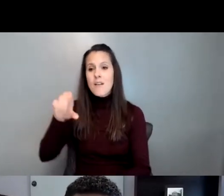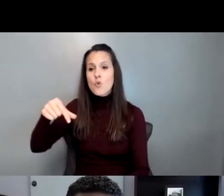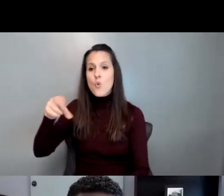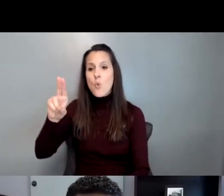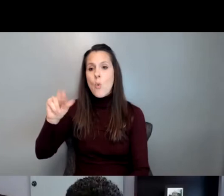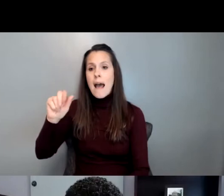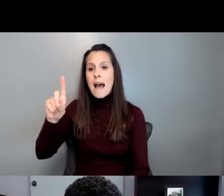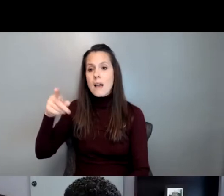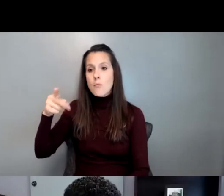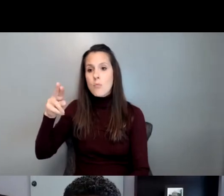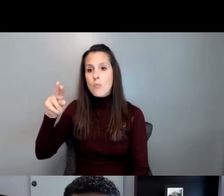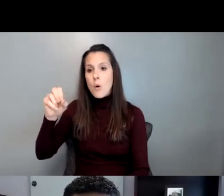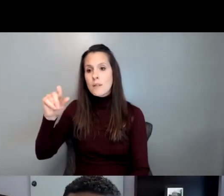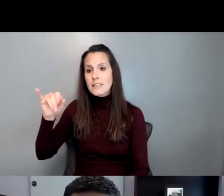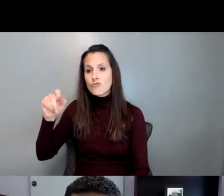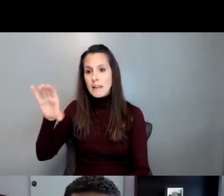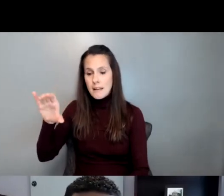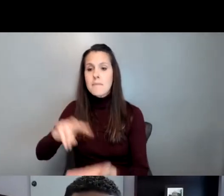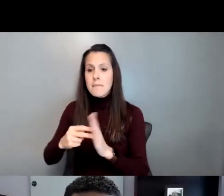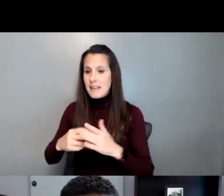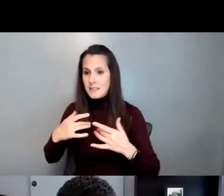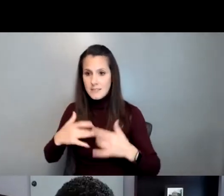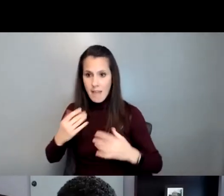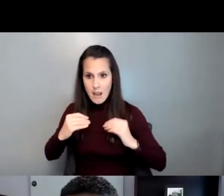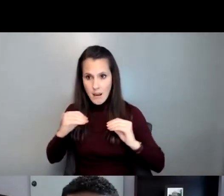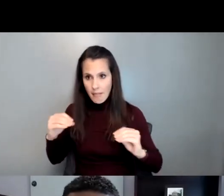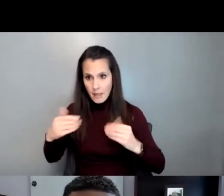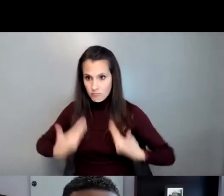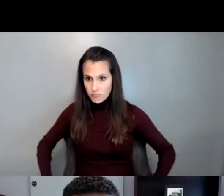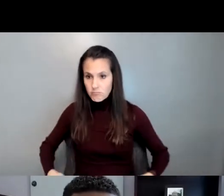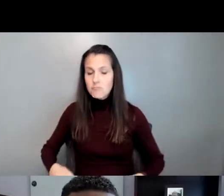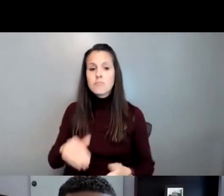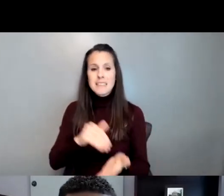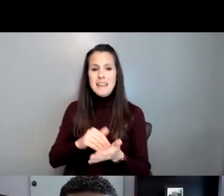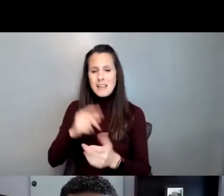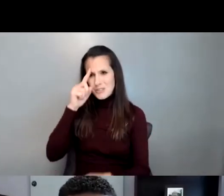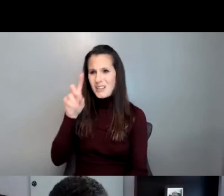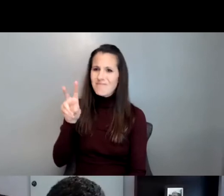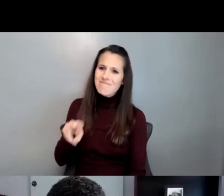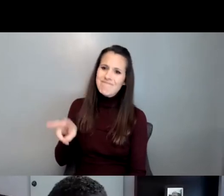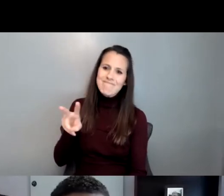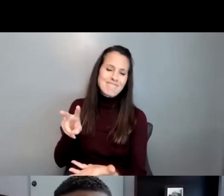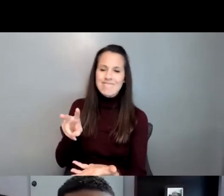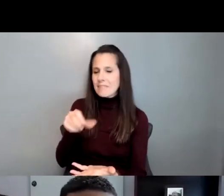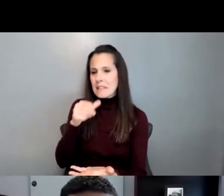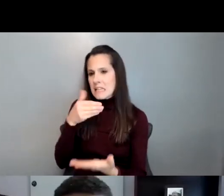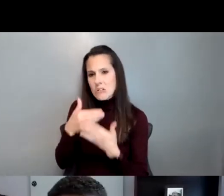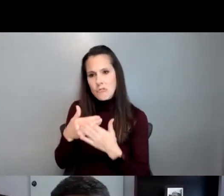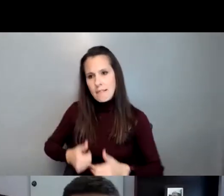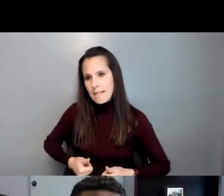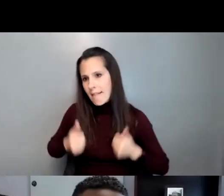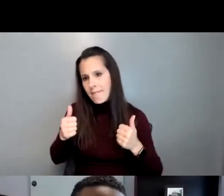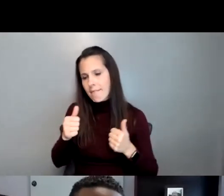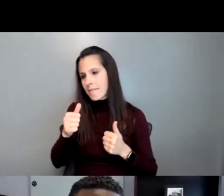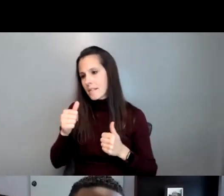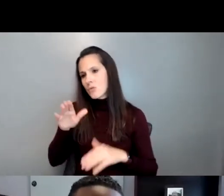that the clinicians looked at his life and thought it wasn't necessarily a life worth living. And so though we always need to triage